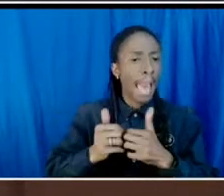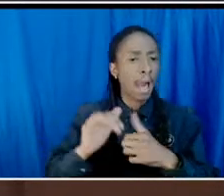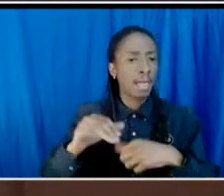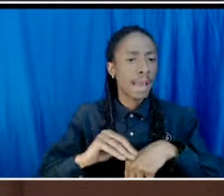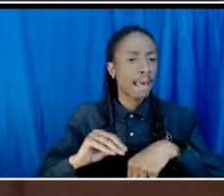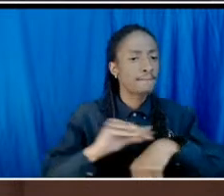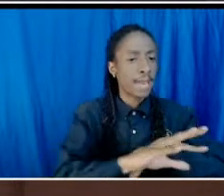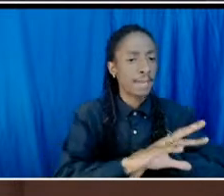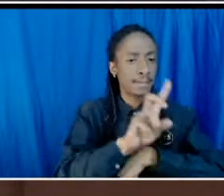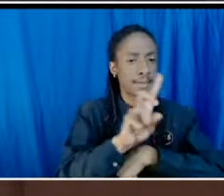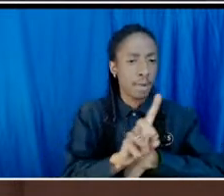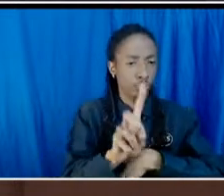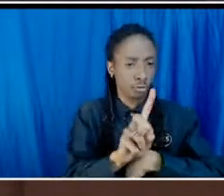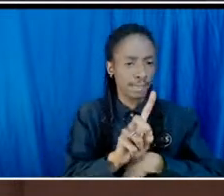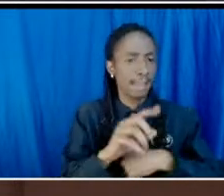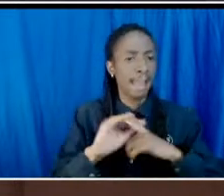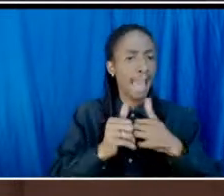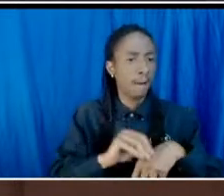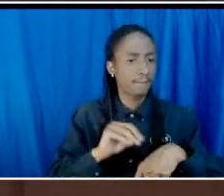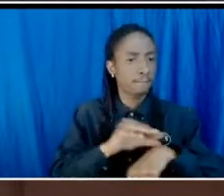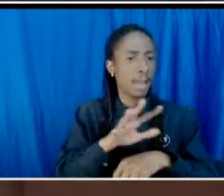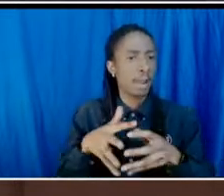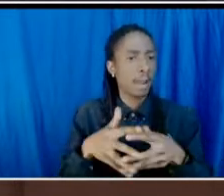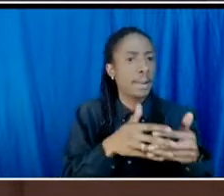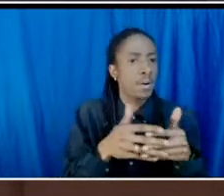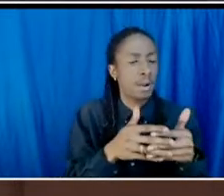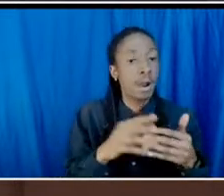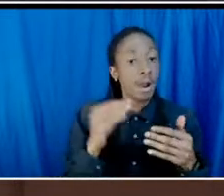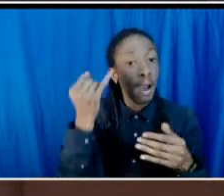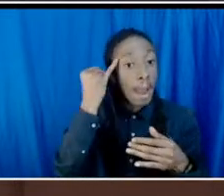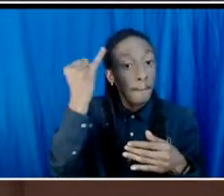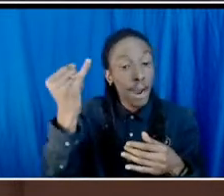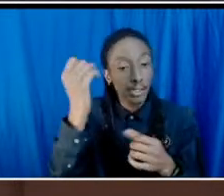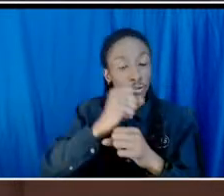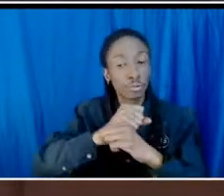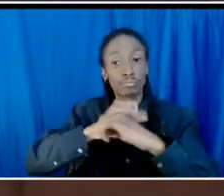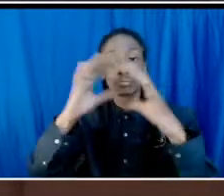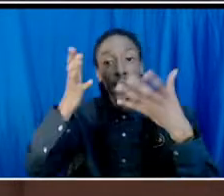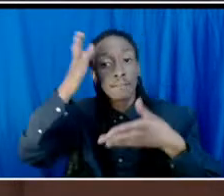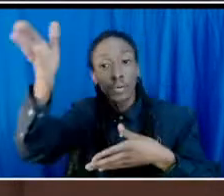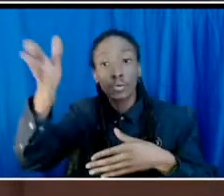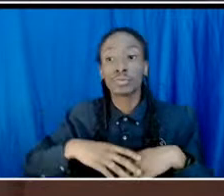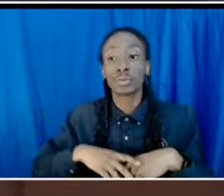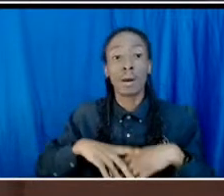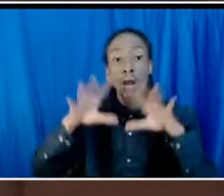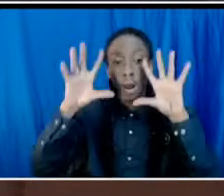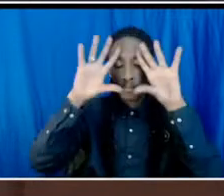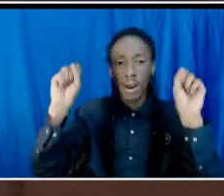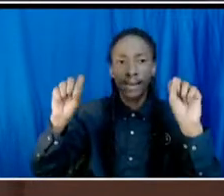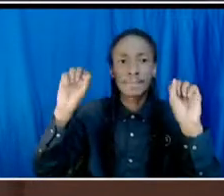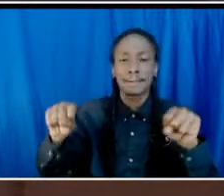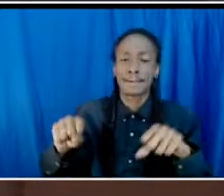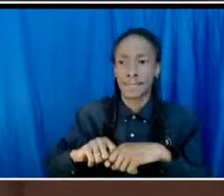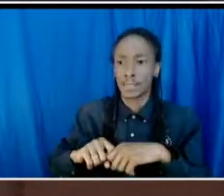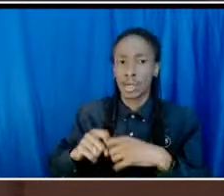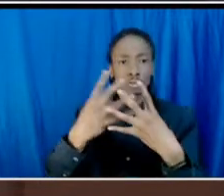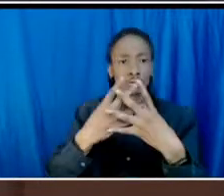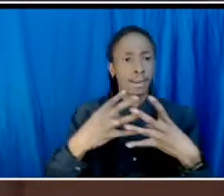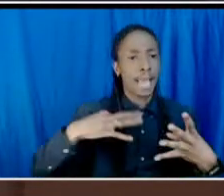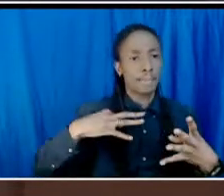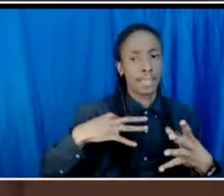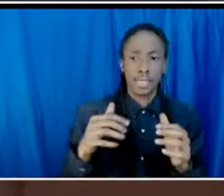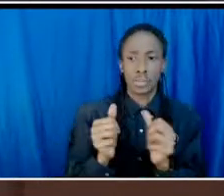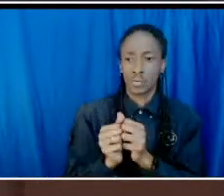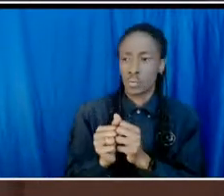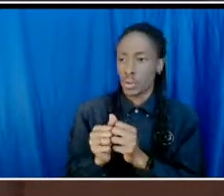nation? Imagine a future where the president could screen applicants to the Justice Department with one question. Are you loyal to